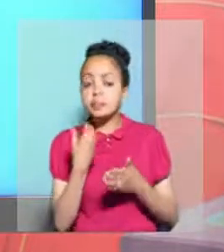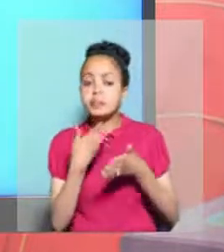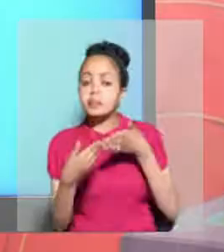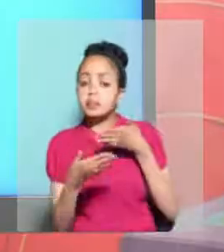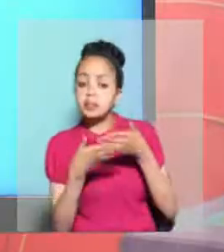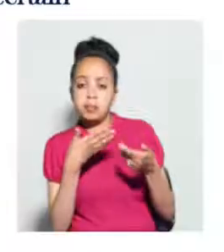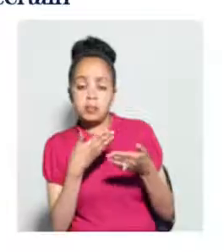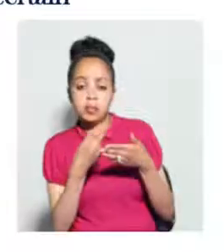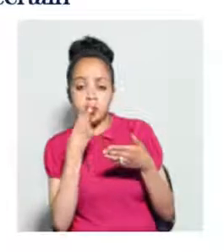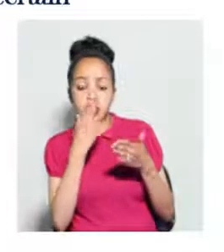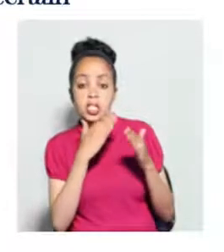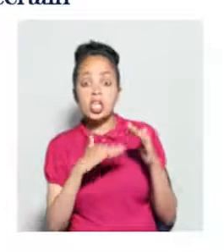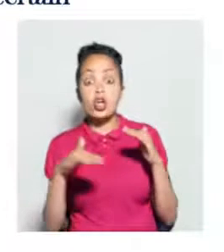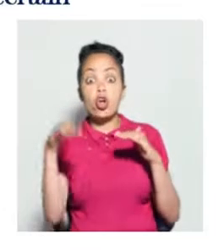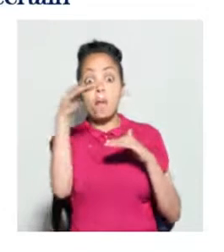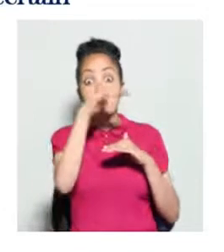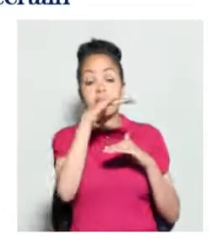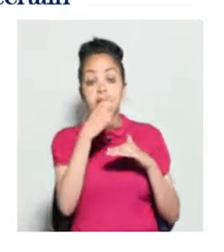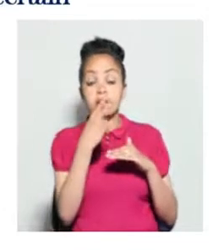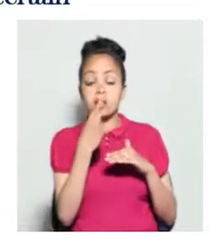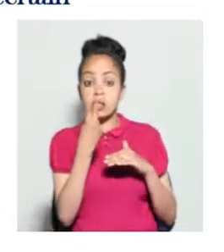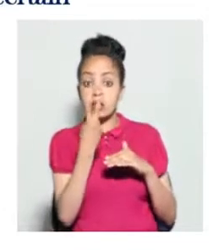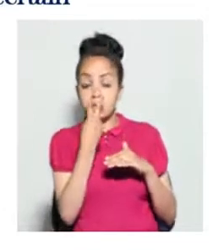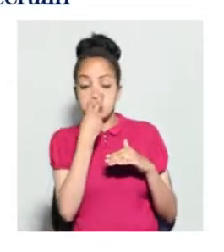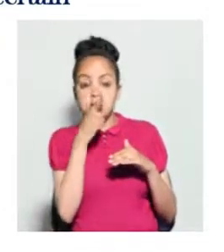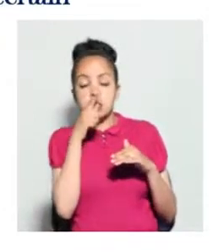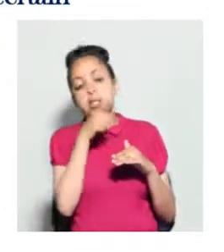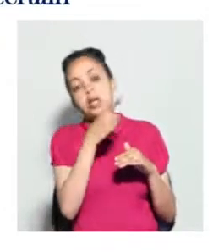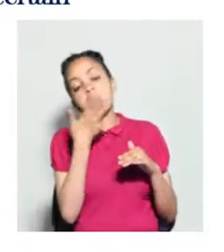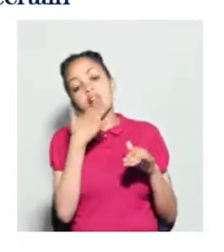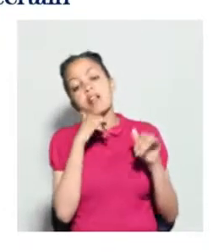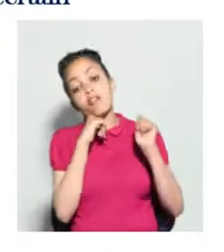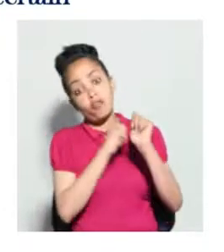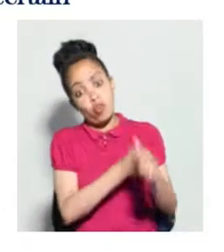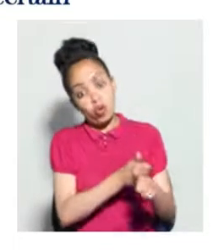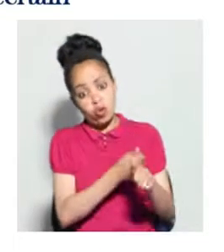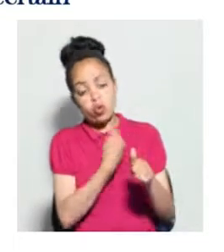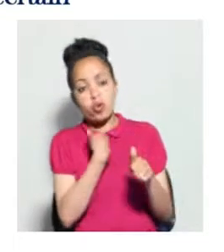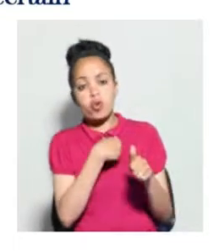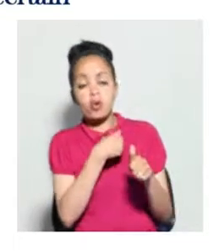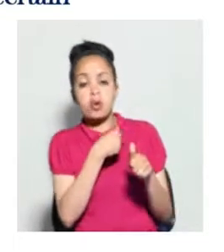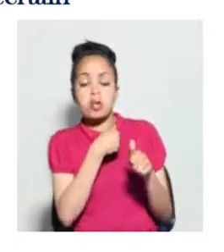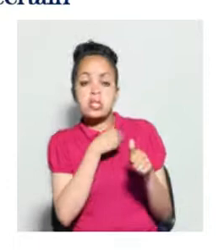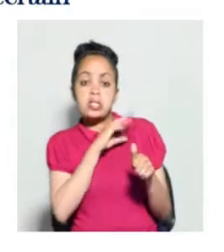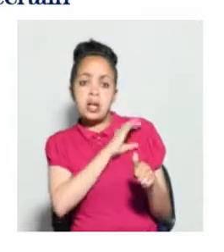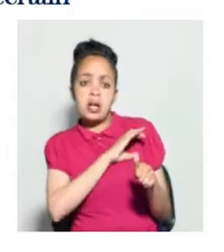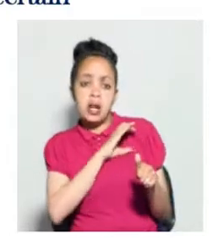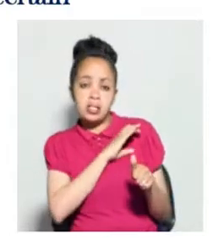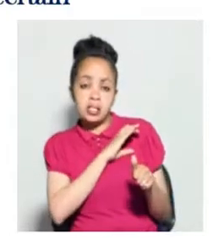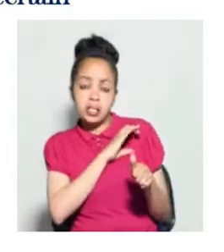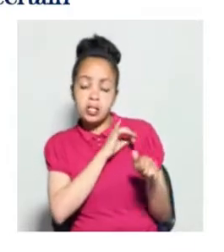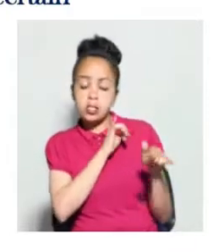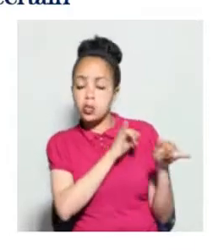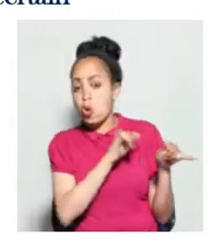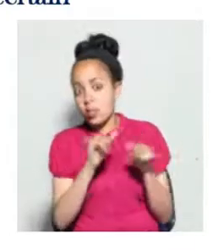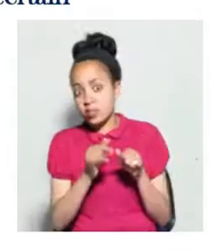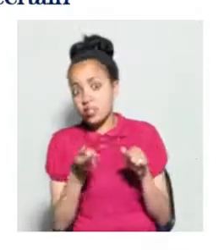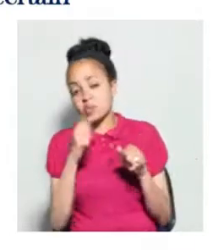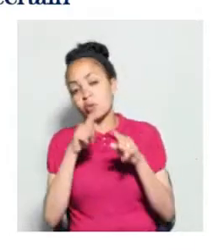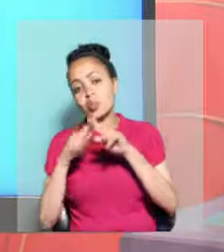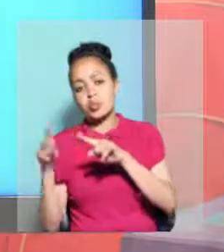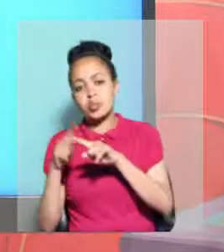simply dominant purple character is given for us. We are certain whether the character is homozygous or